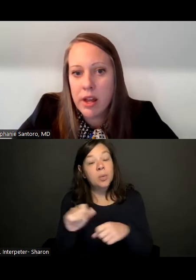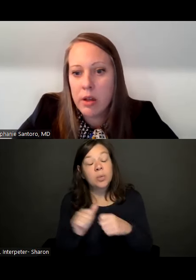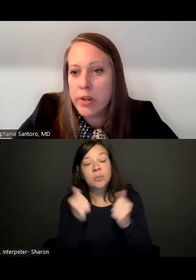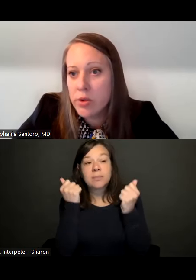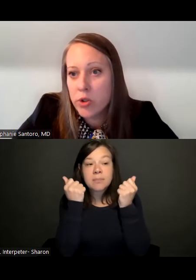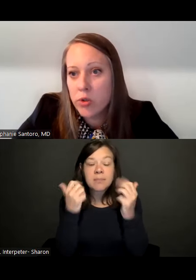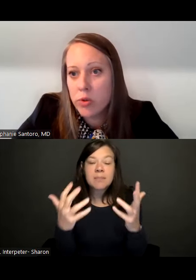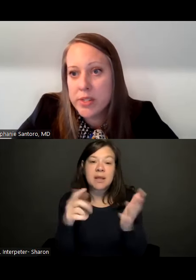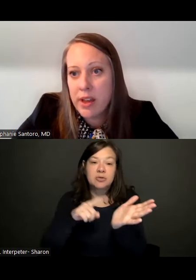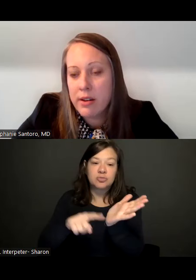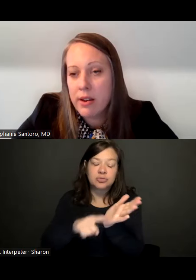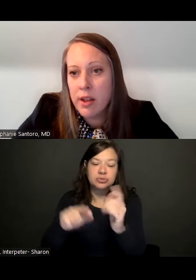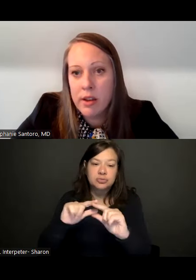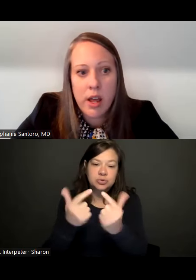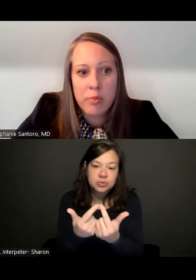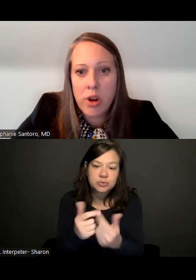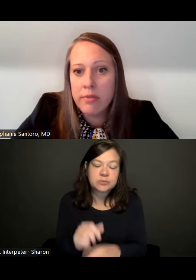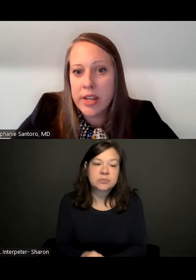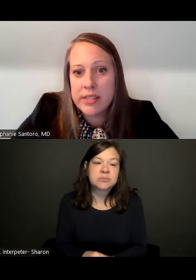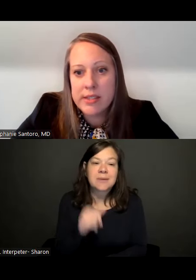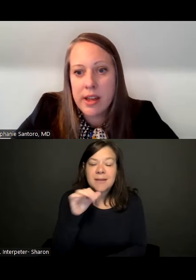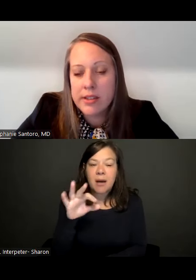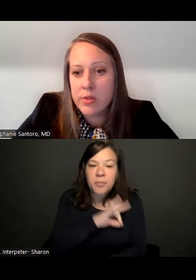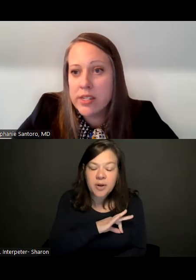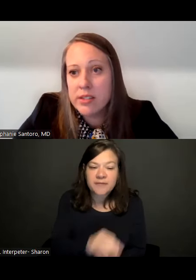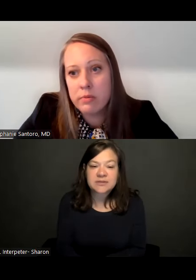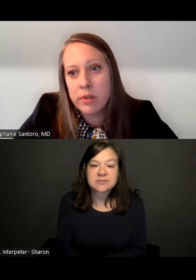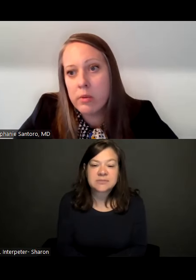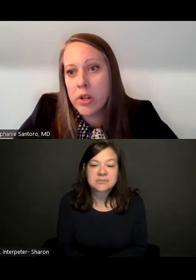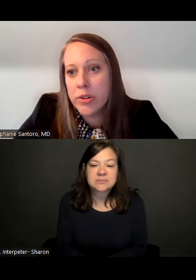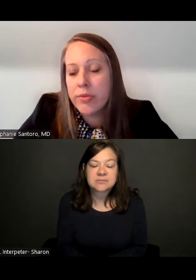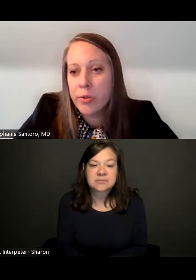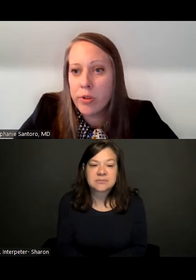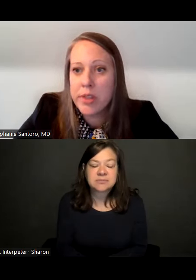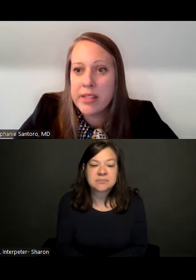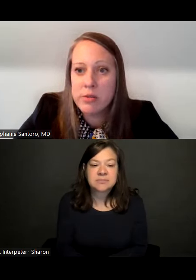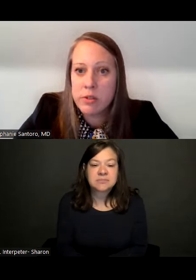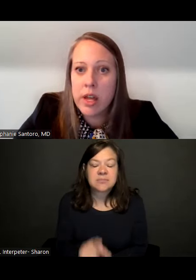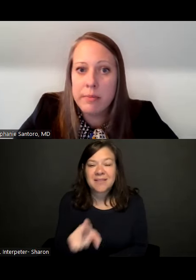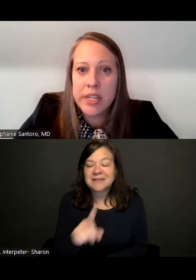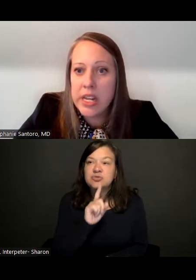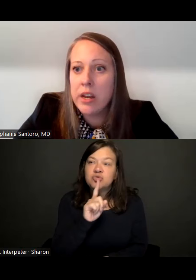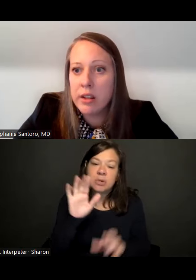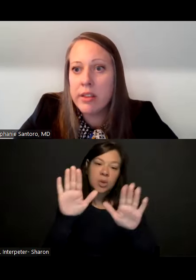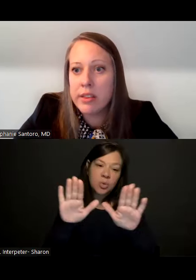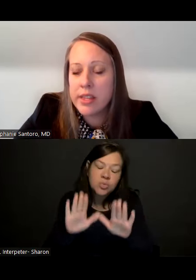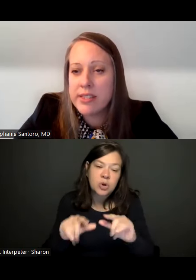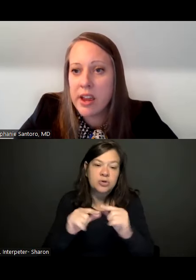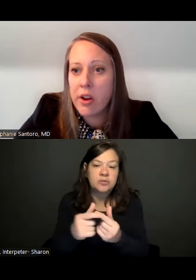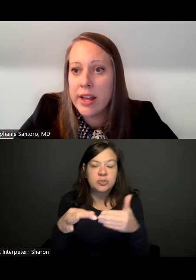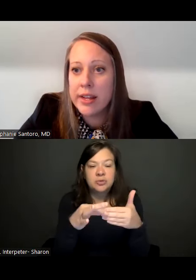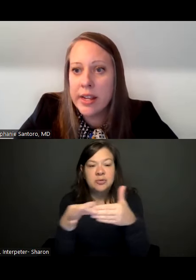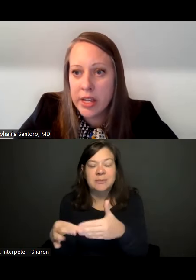many research groups and nonprofits. So this is a really wonderful group that's leading